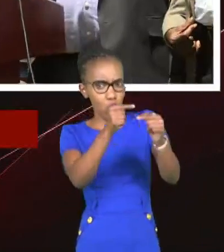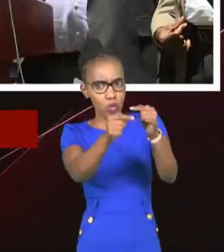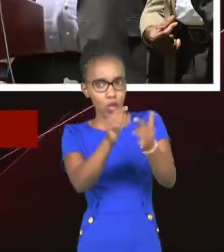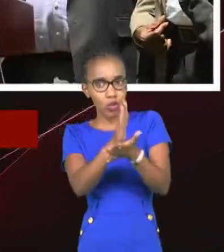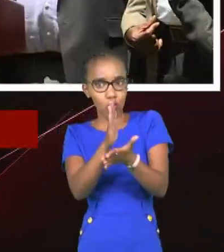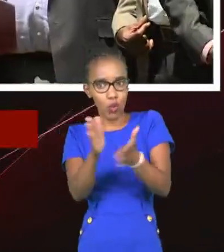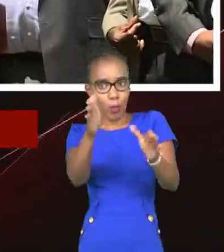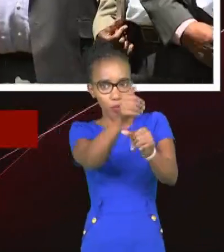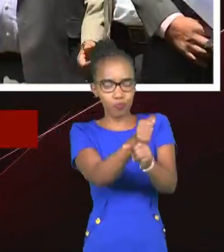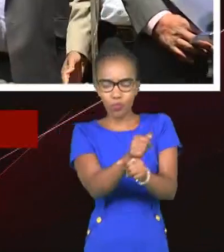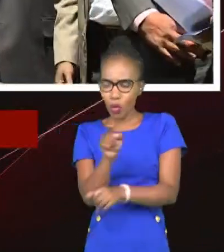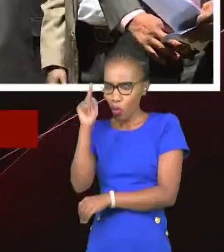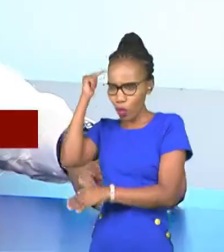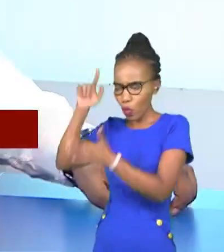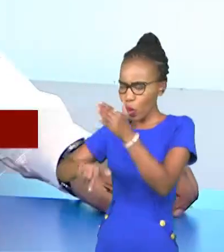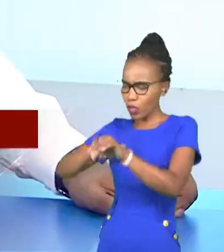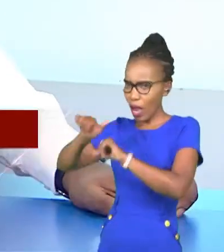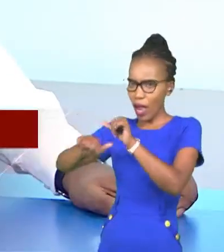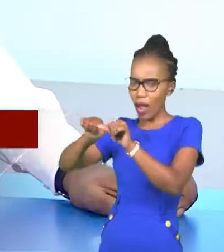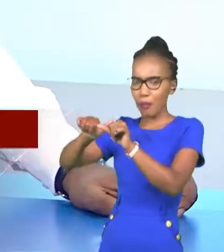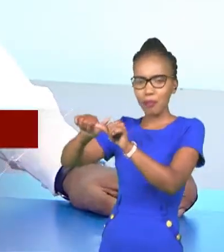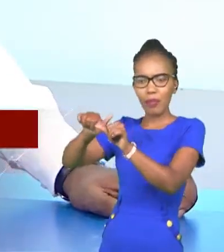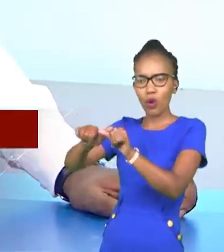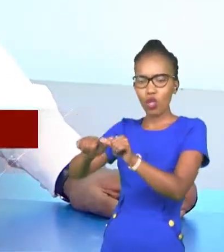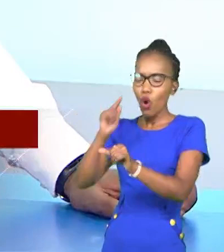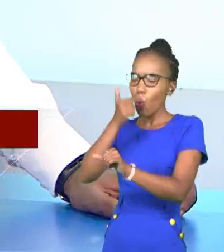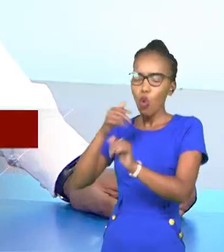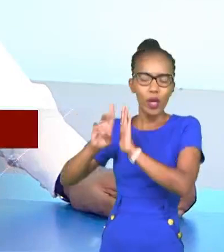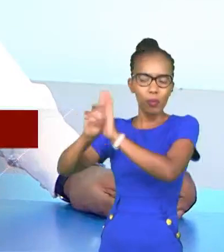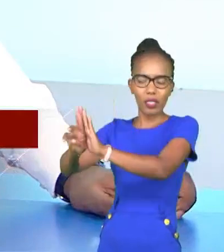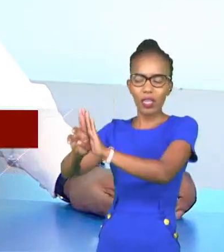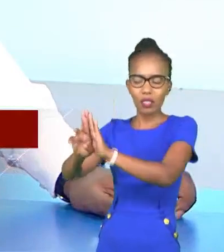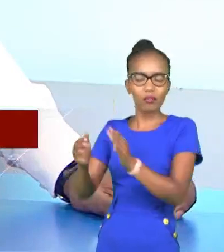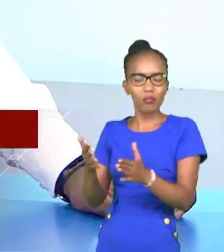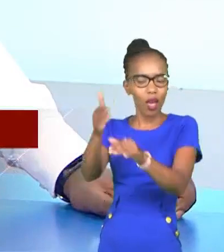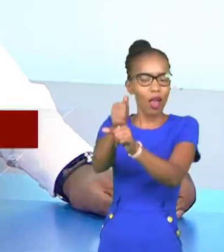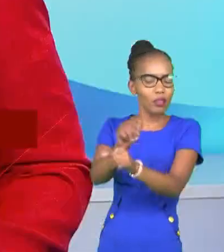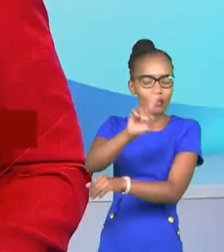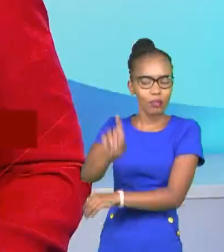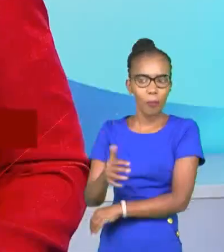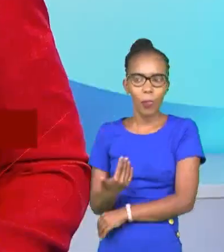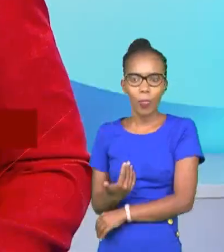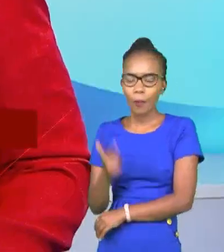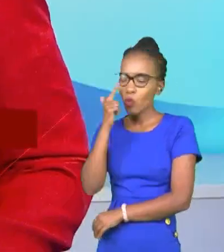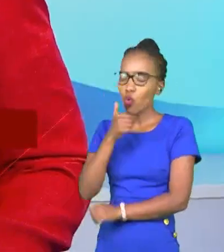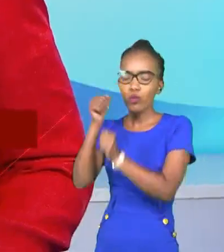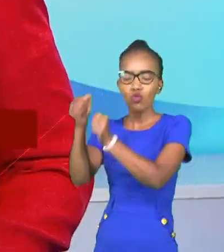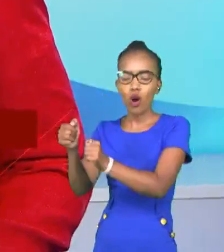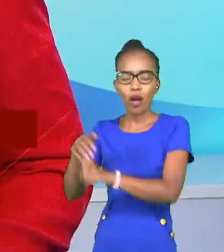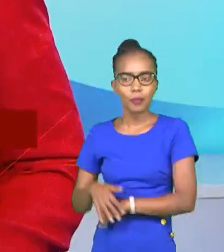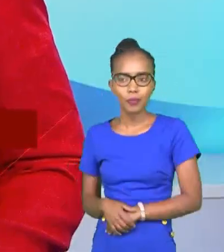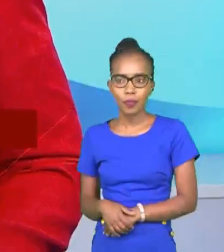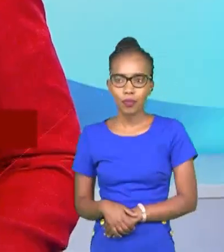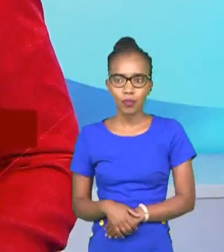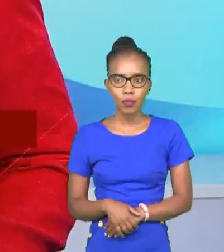movement. Who do you think their flag bearer is going to be? I don't know. I think... Who do you think is strongest among them?